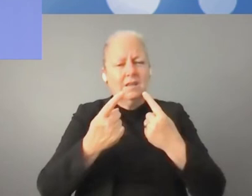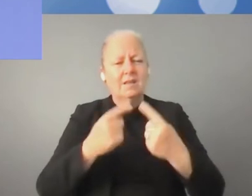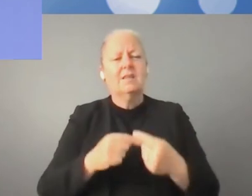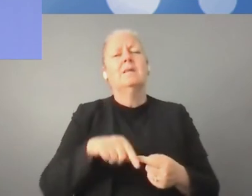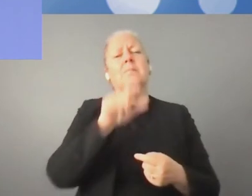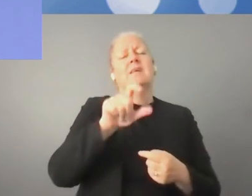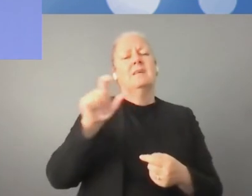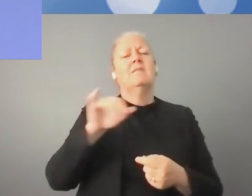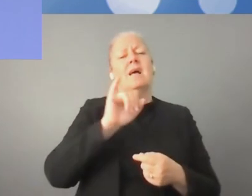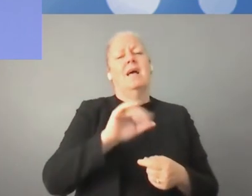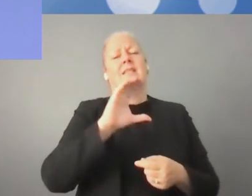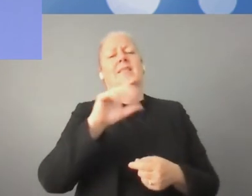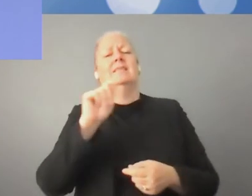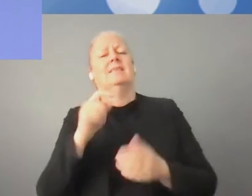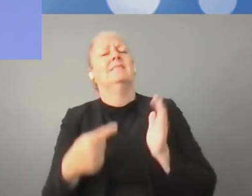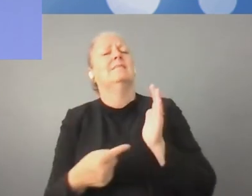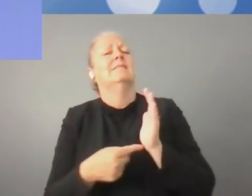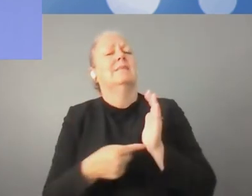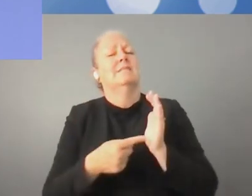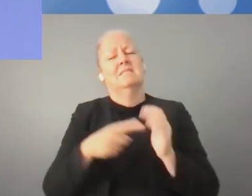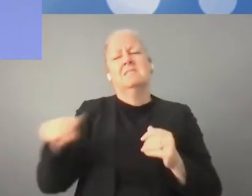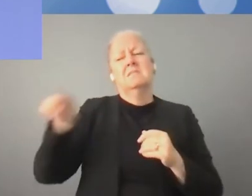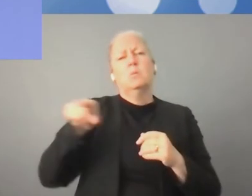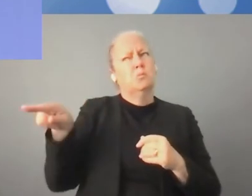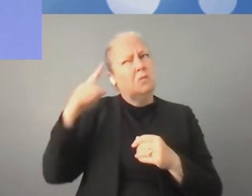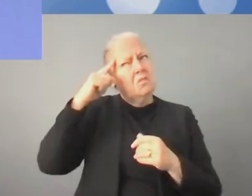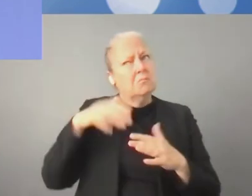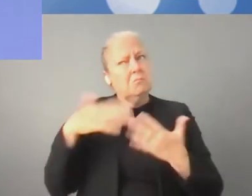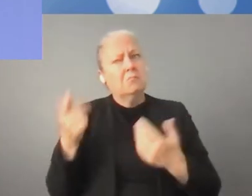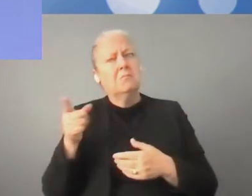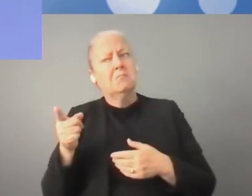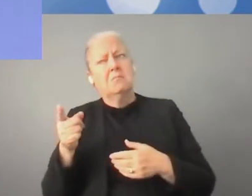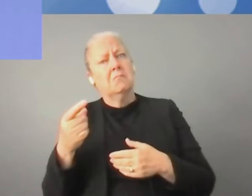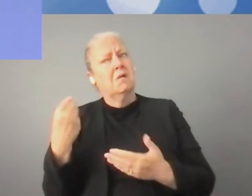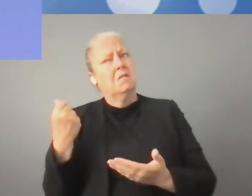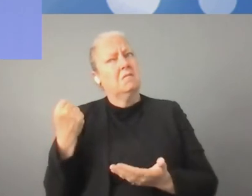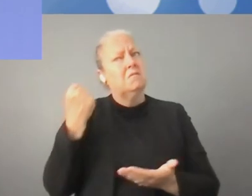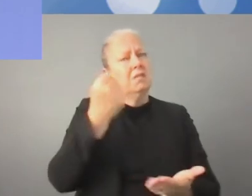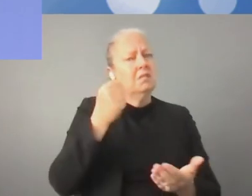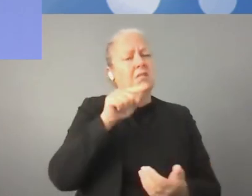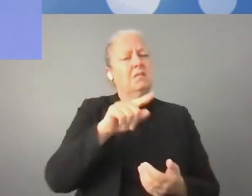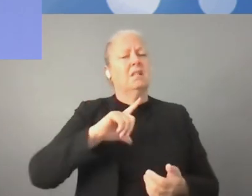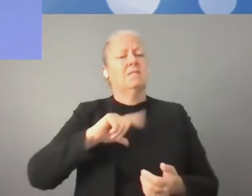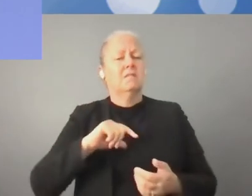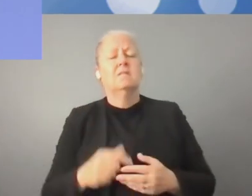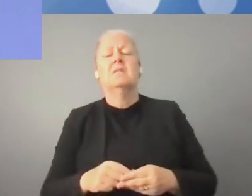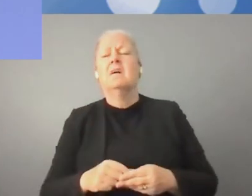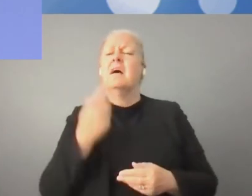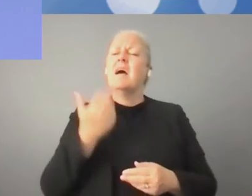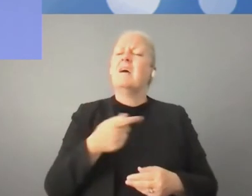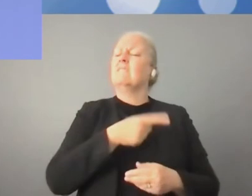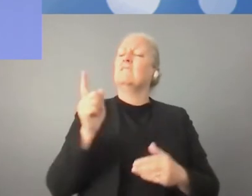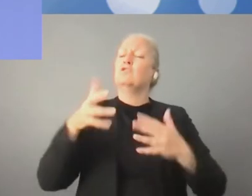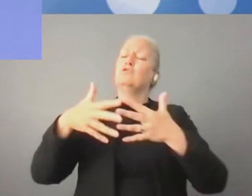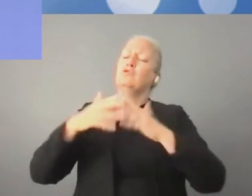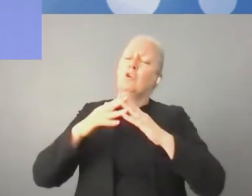sector what they think about funding uh in latvia and their answer was well startups all funding models